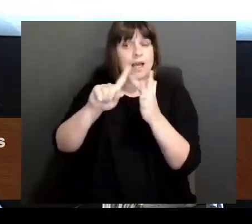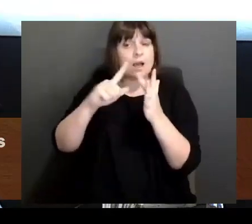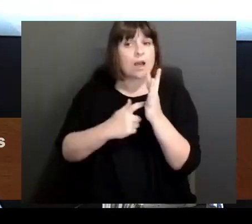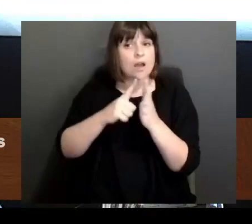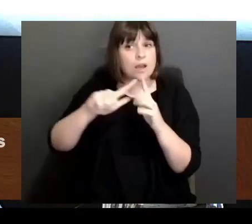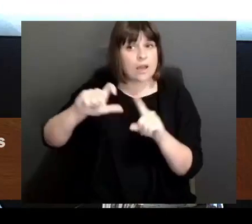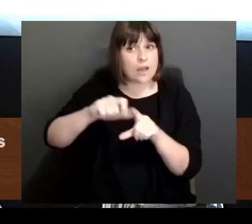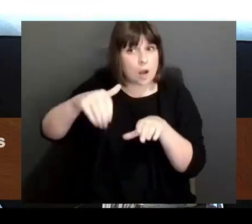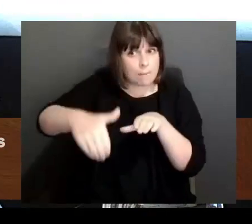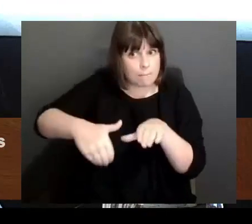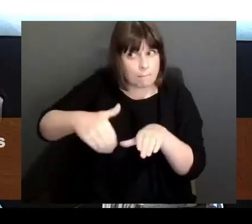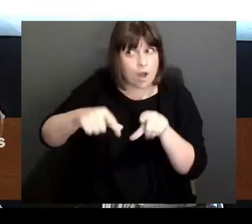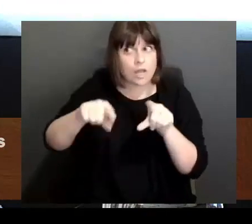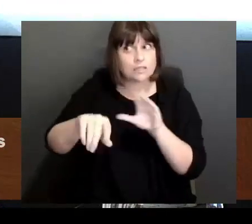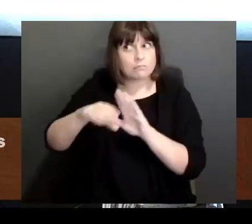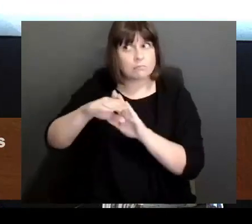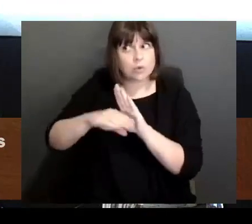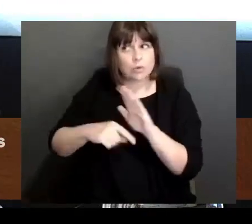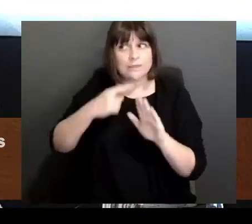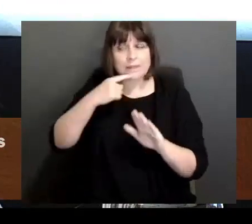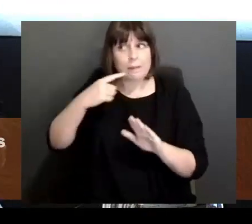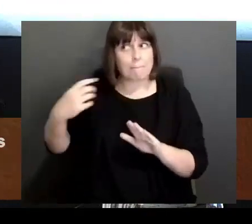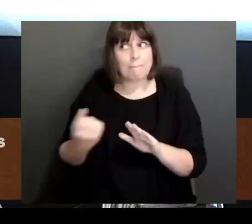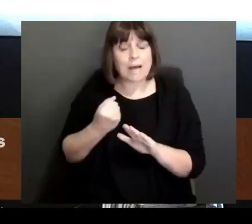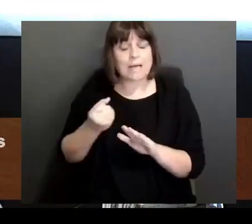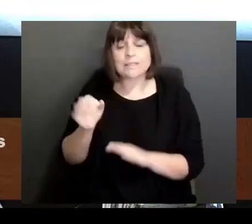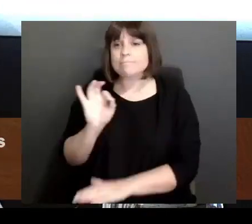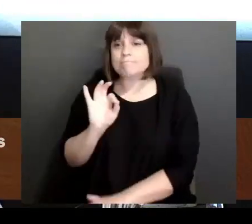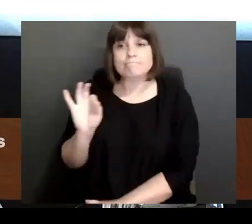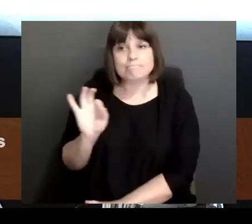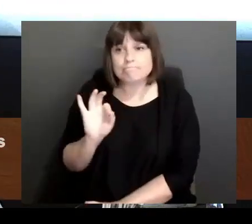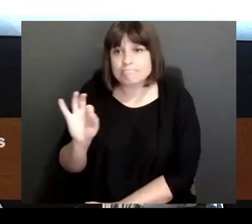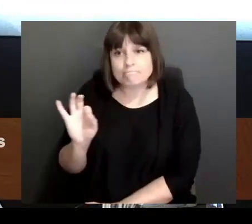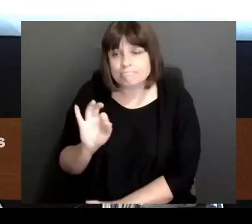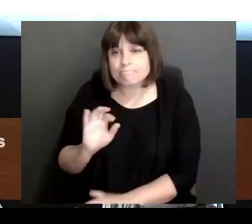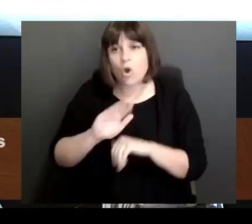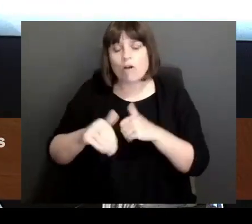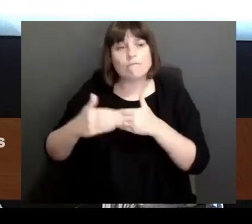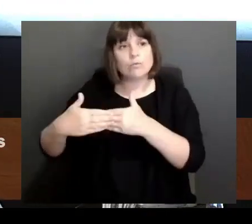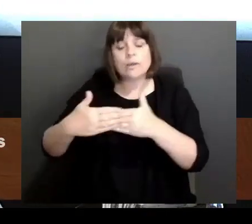the resources sector in terms of rehabilitation.